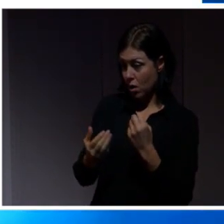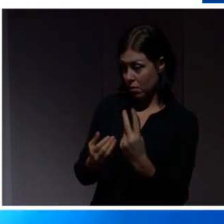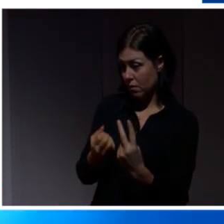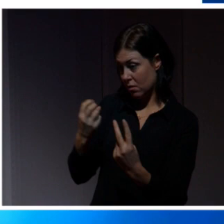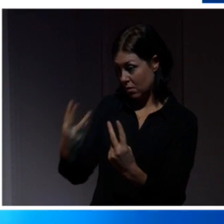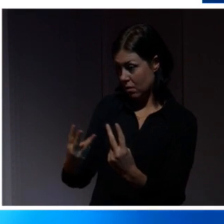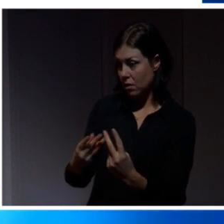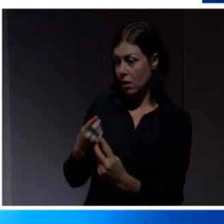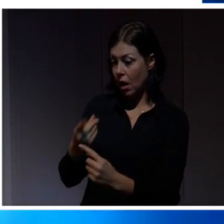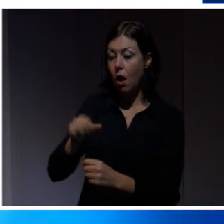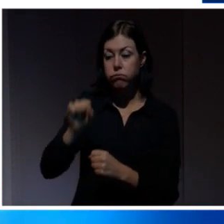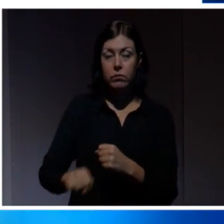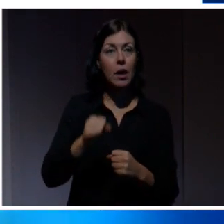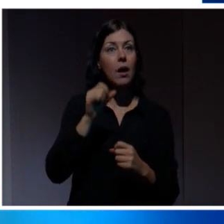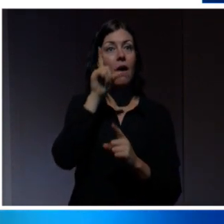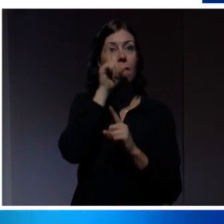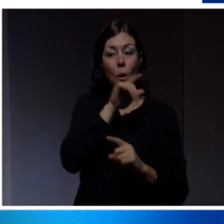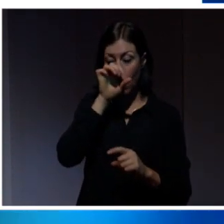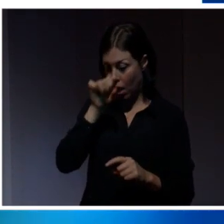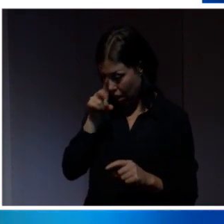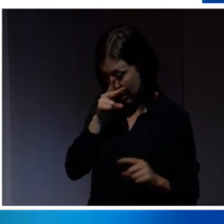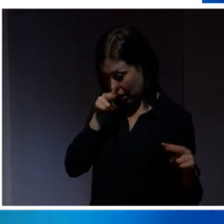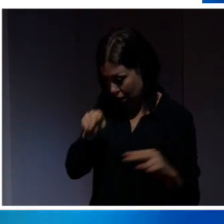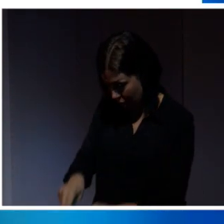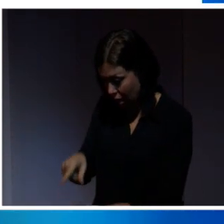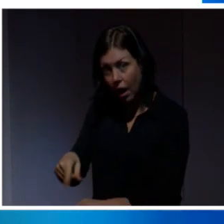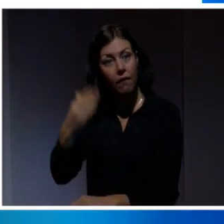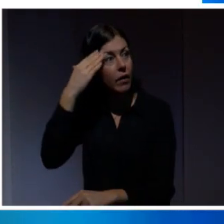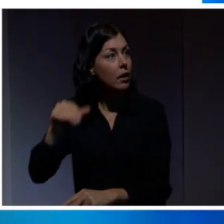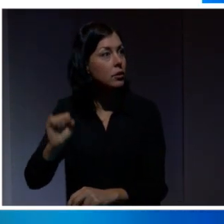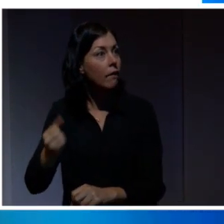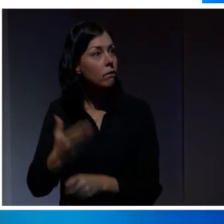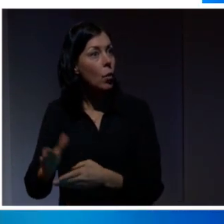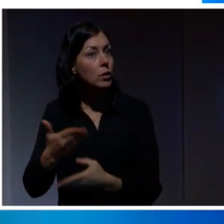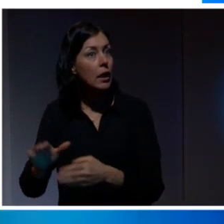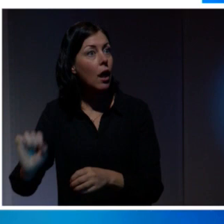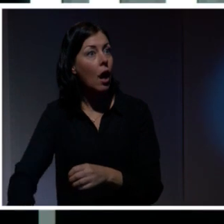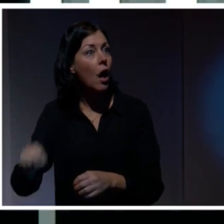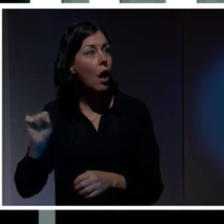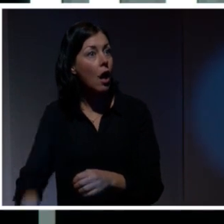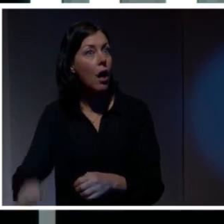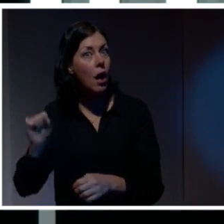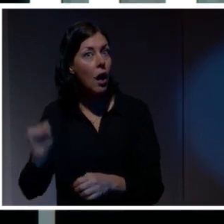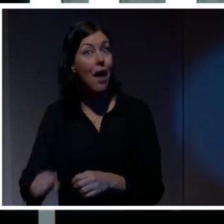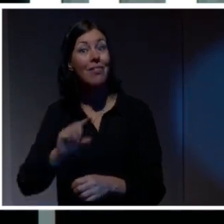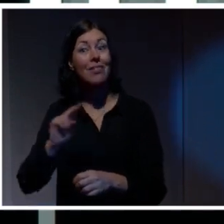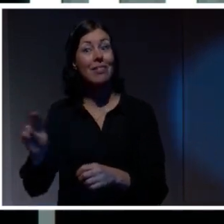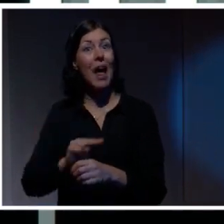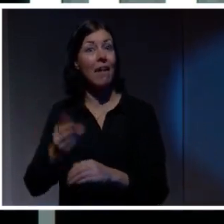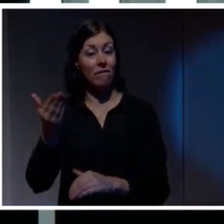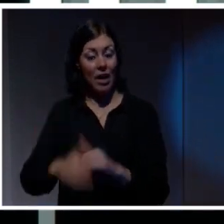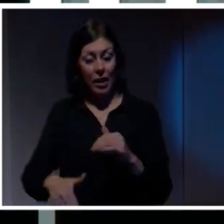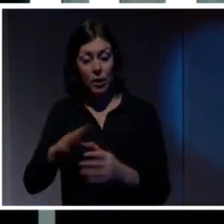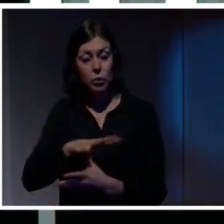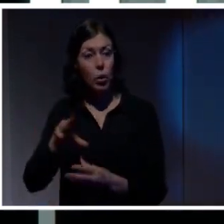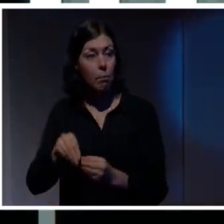were looking at his hoof, he knew to keep moving it. Because when he reached the sum, in this case five, people would look